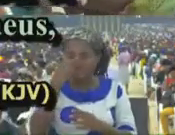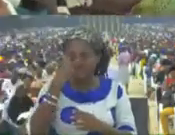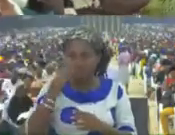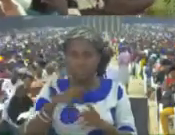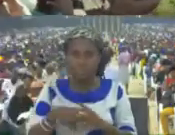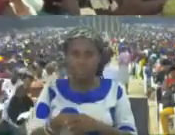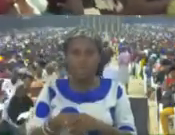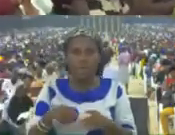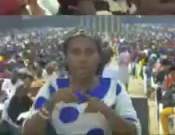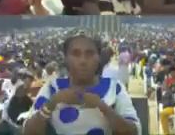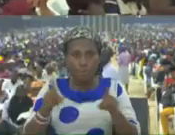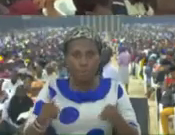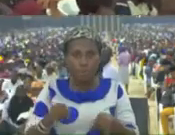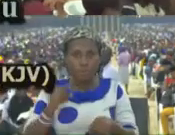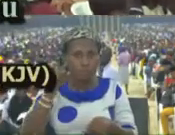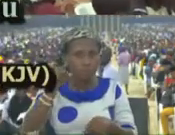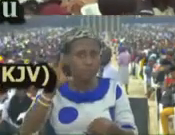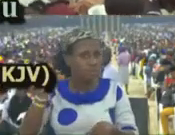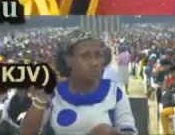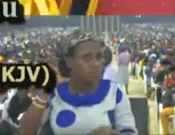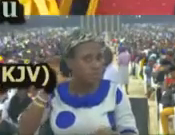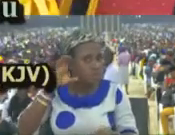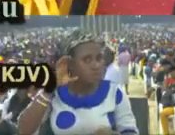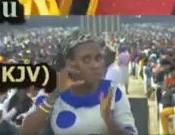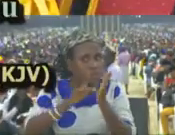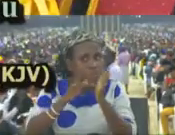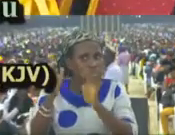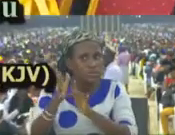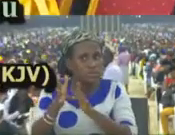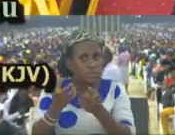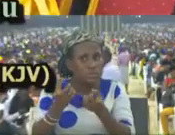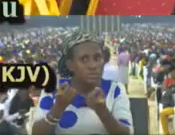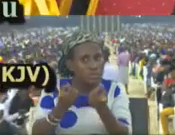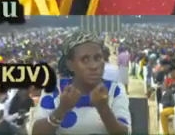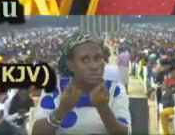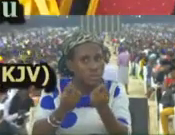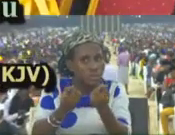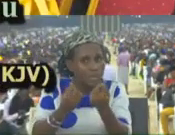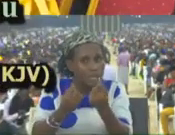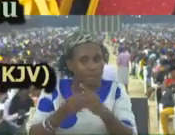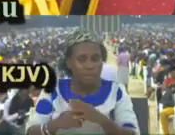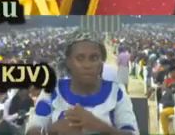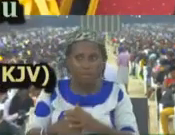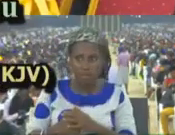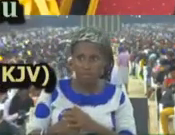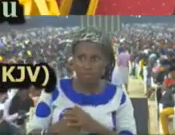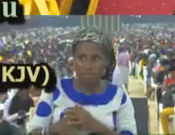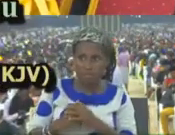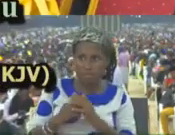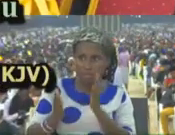they heard that Jesus was passing by. And all of a sudden,